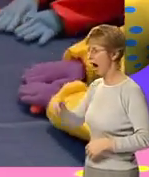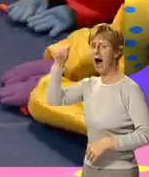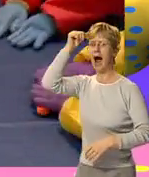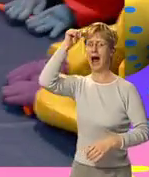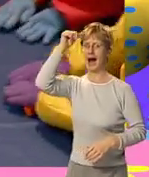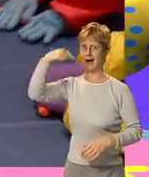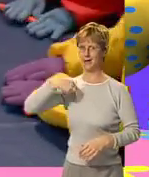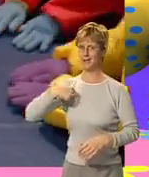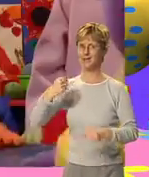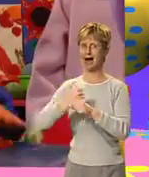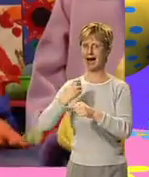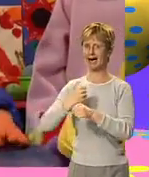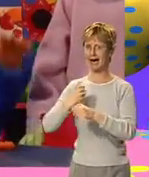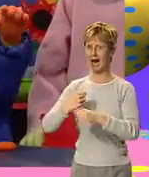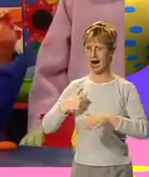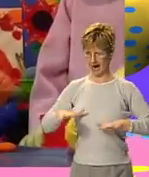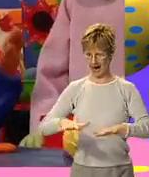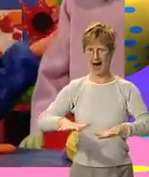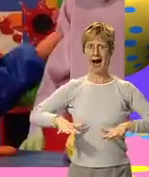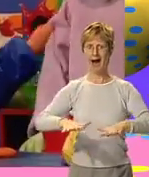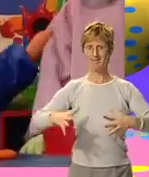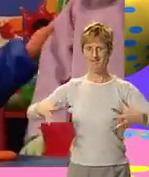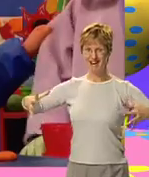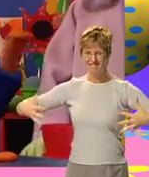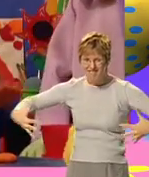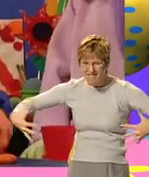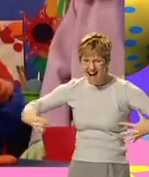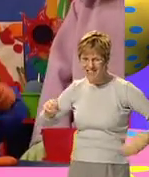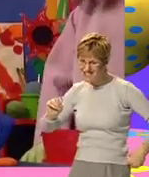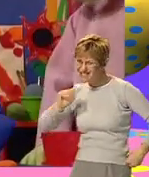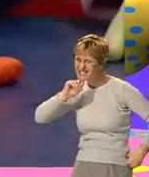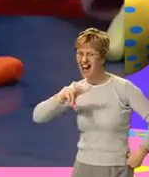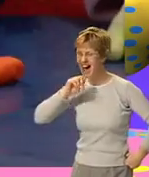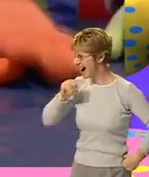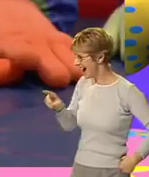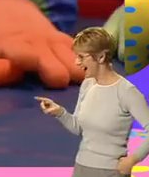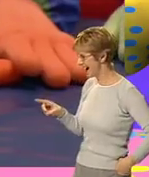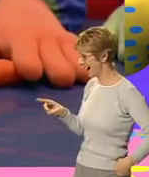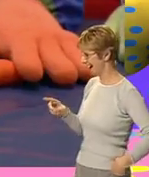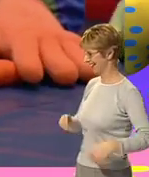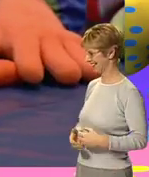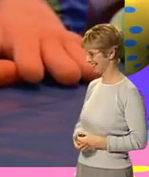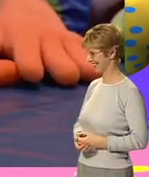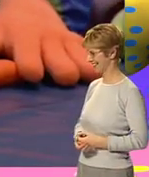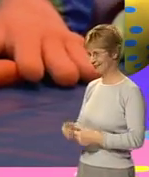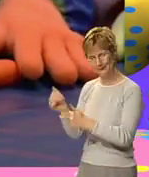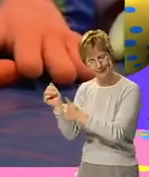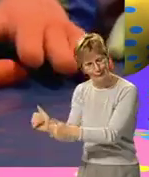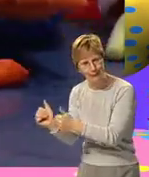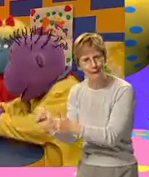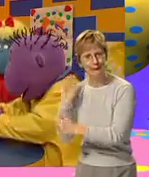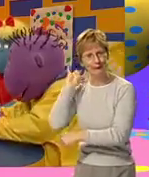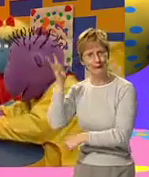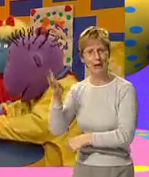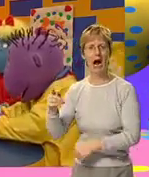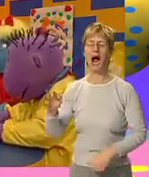what I'm going to make. Look, I've made a big fat snake. That's good, Jake. Oh, if